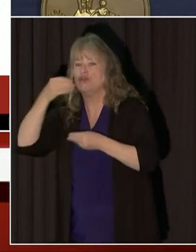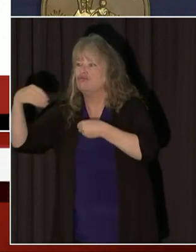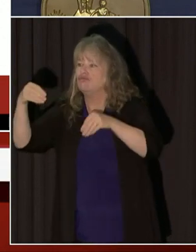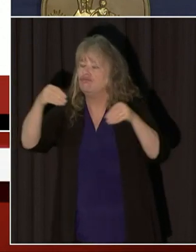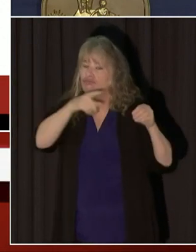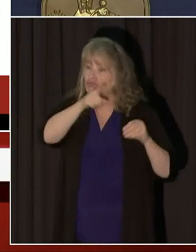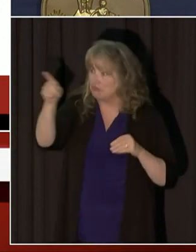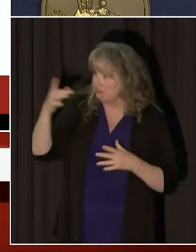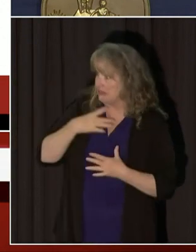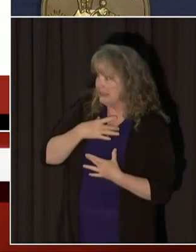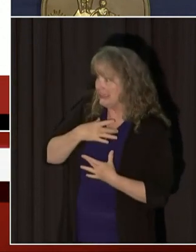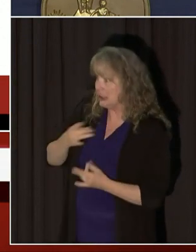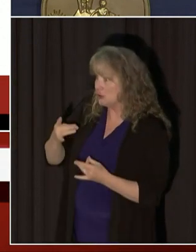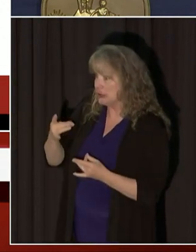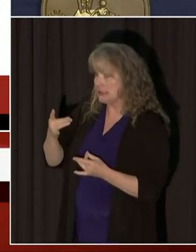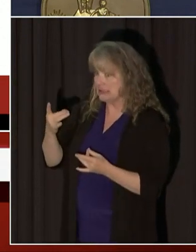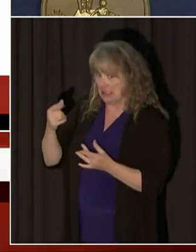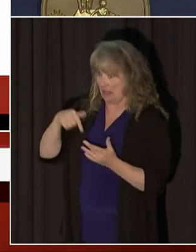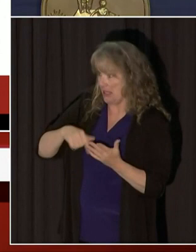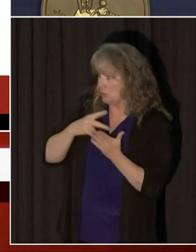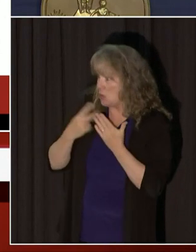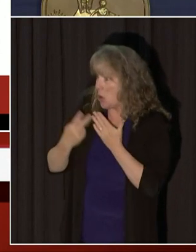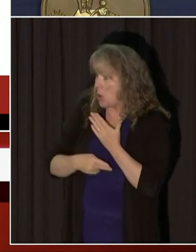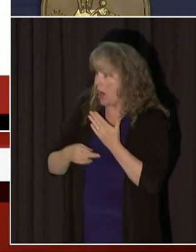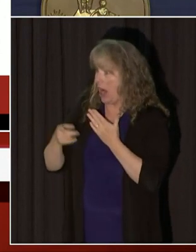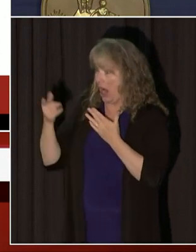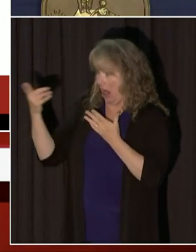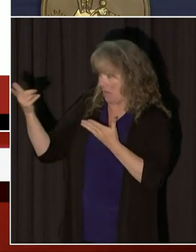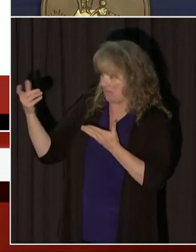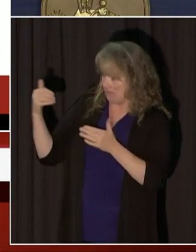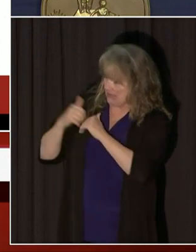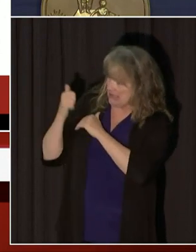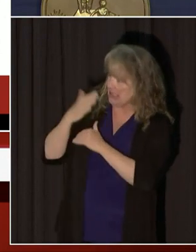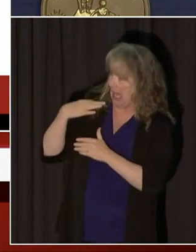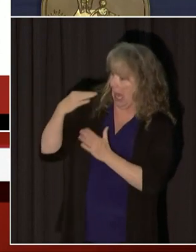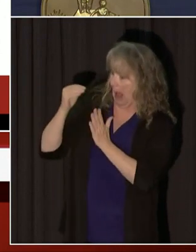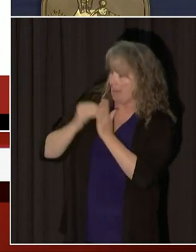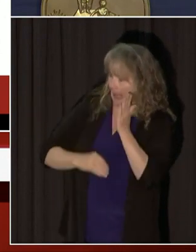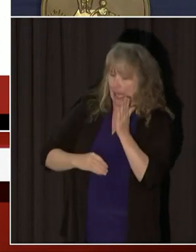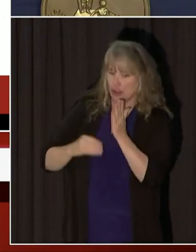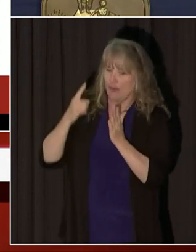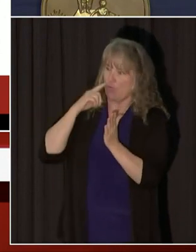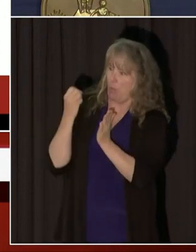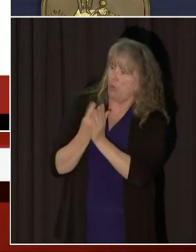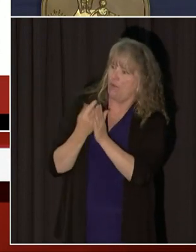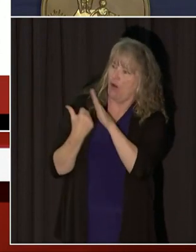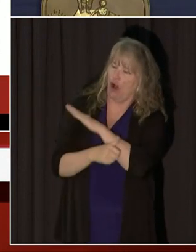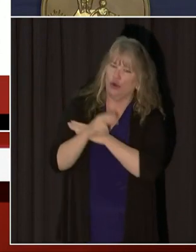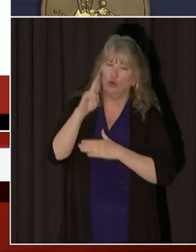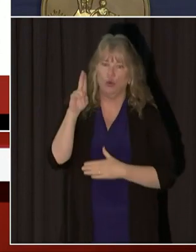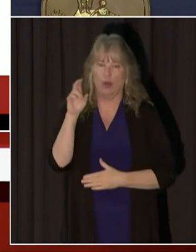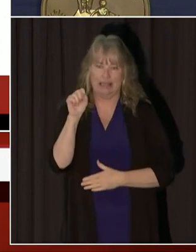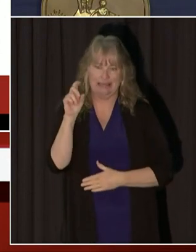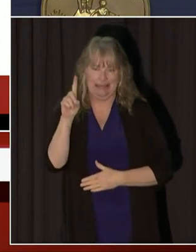their applications for review and approval by the USDA. So please, this is